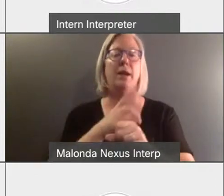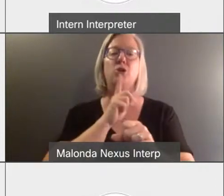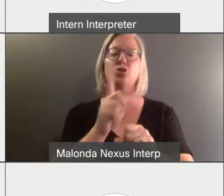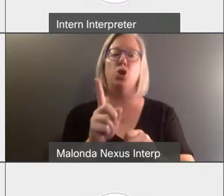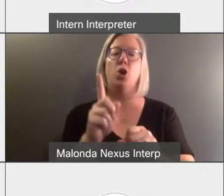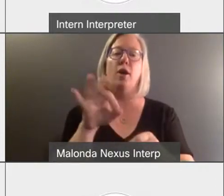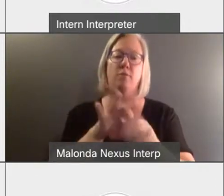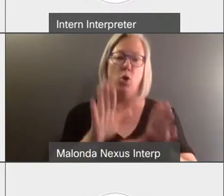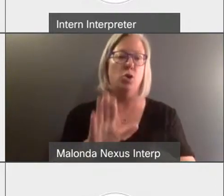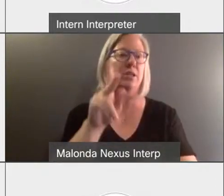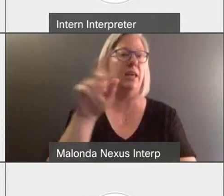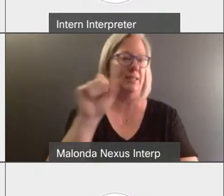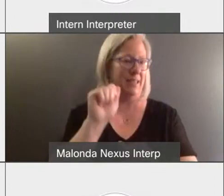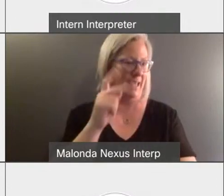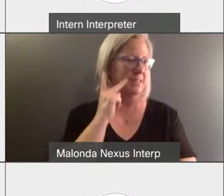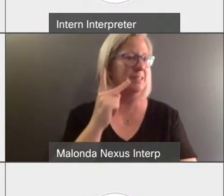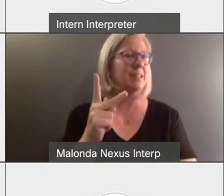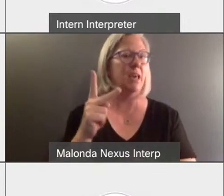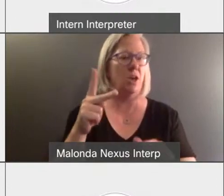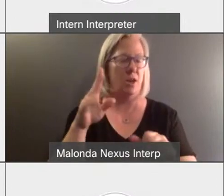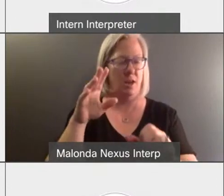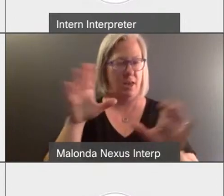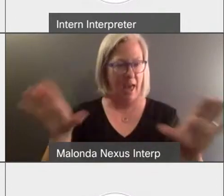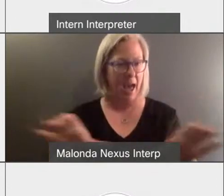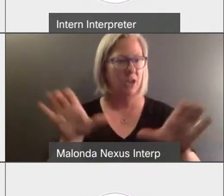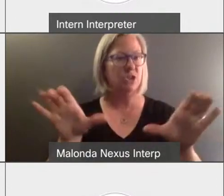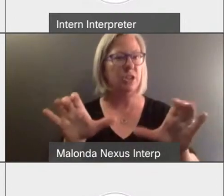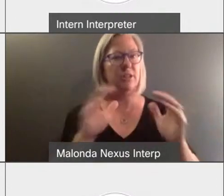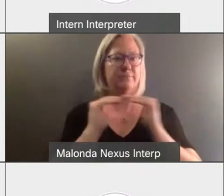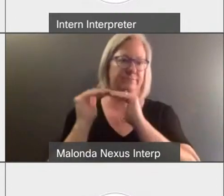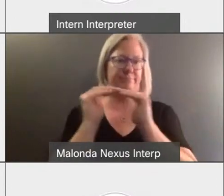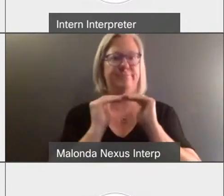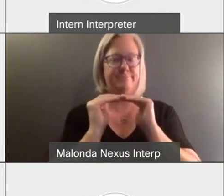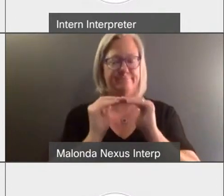can see these values in action. We deserve fair maps.